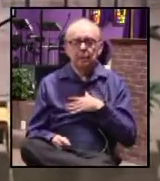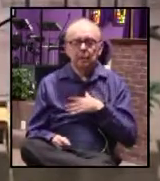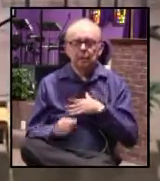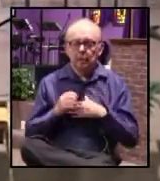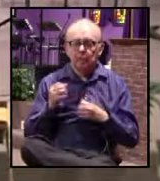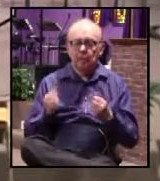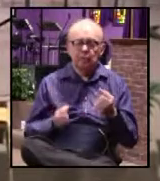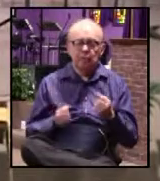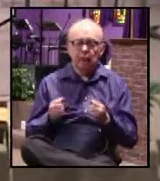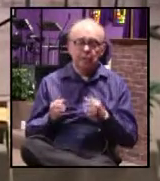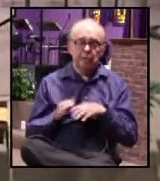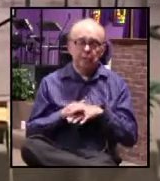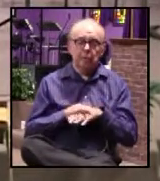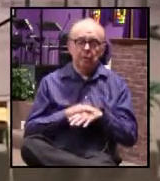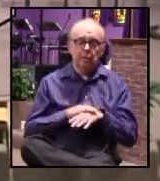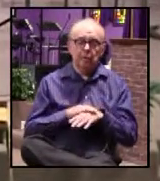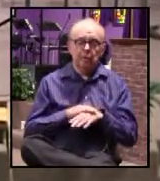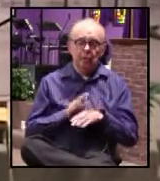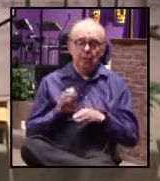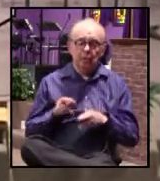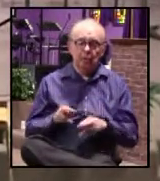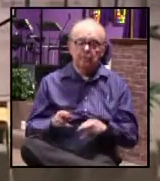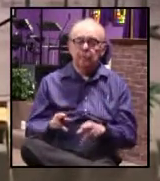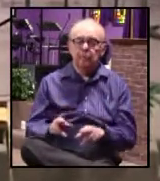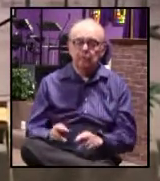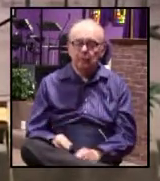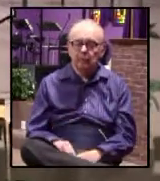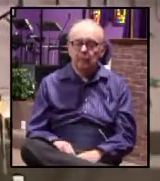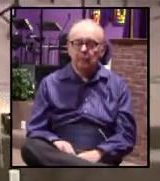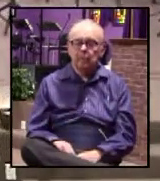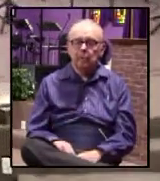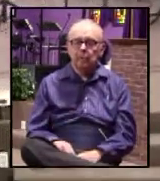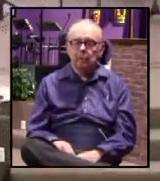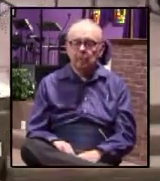was driving kind of slow on the road.